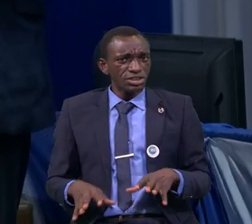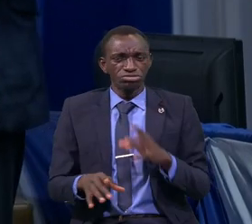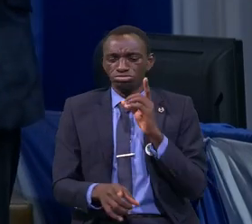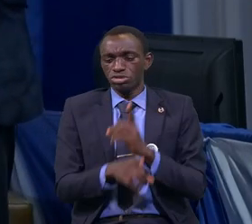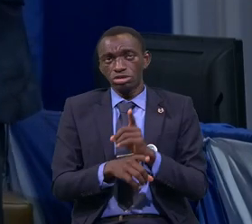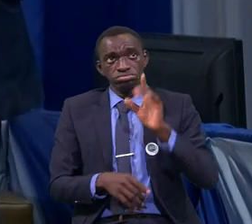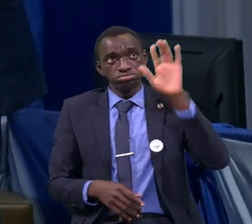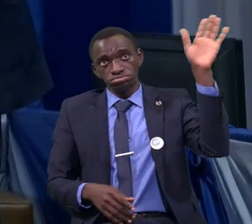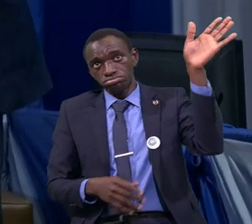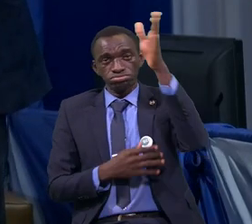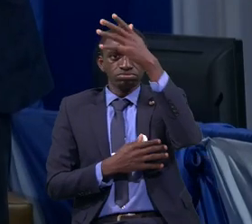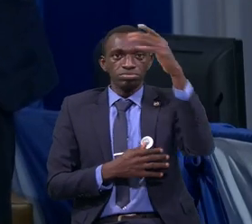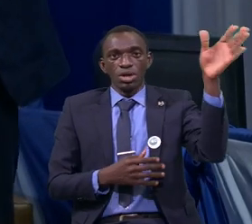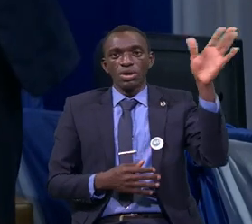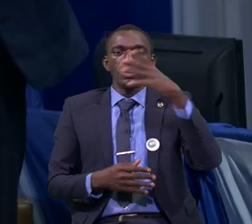the flag.